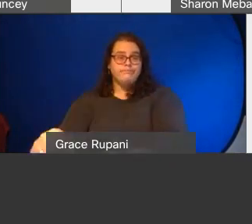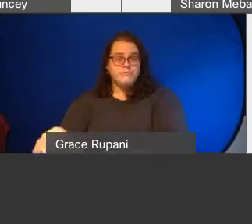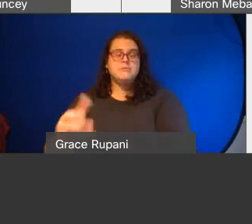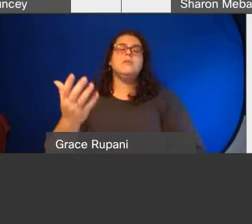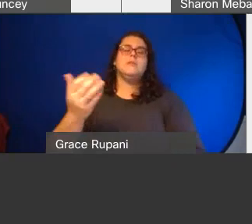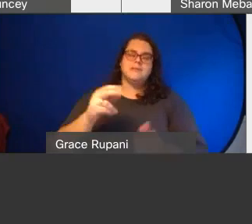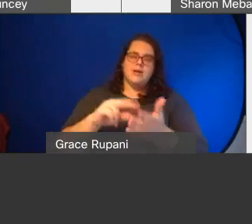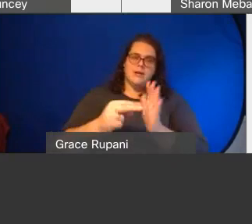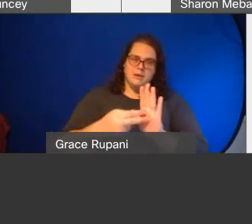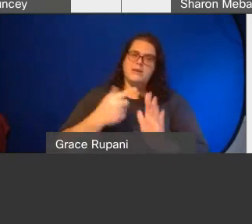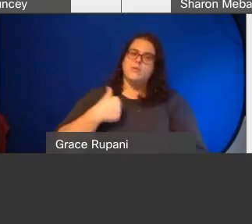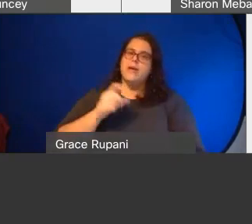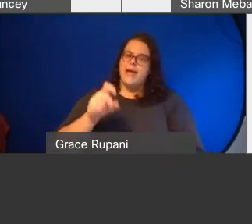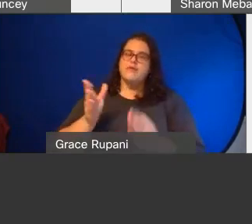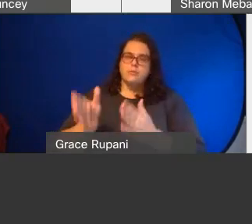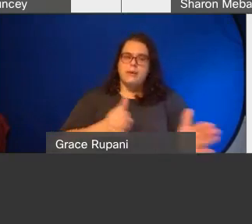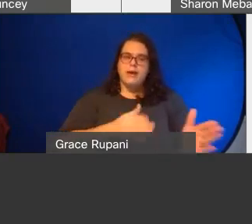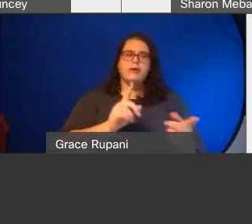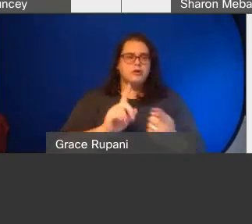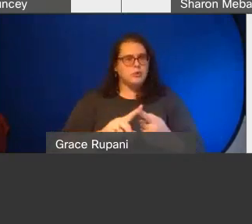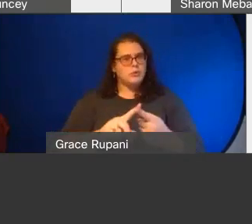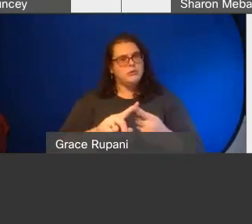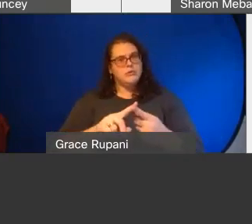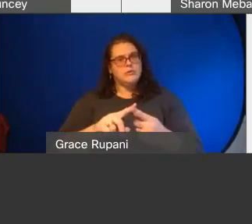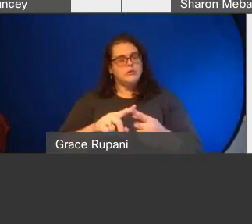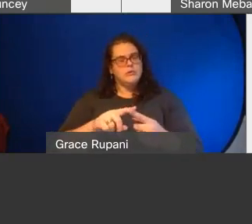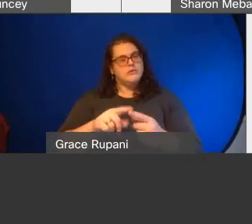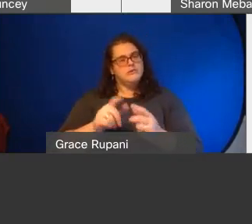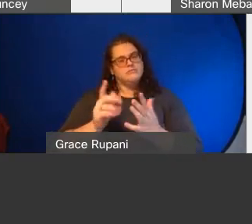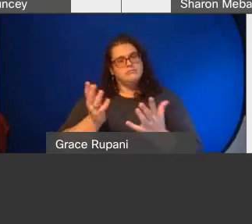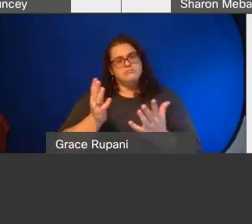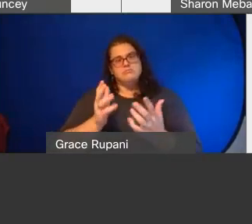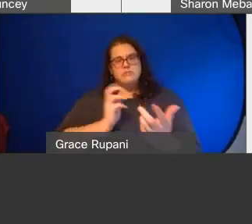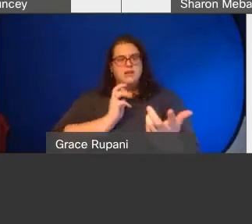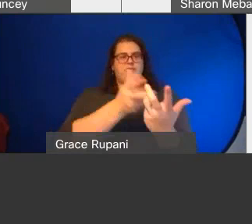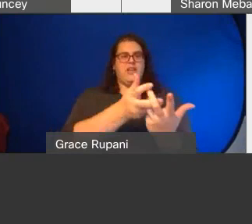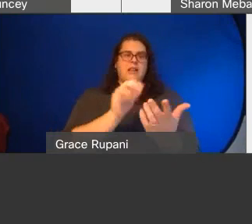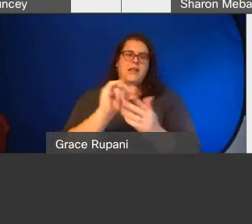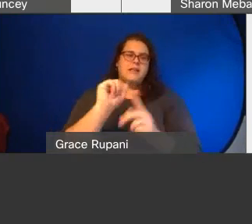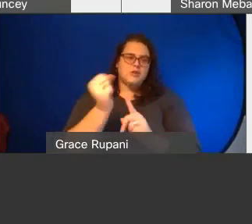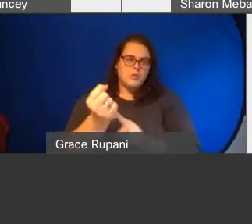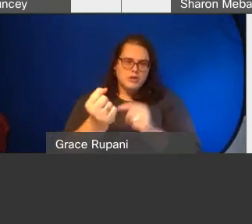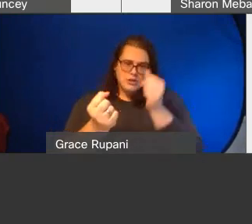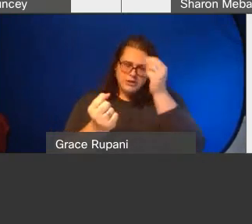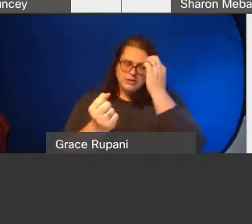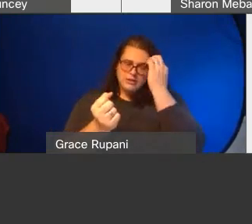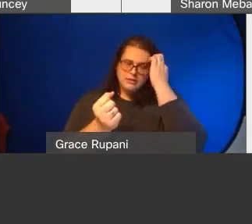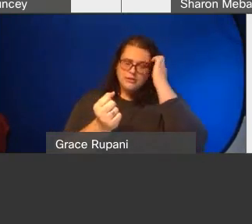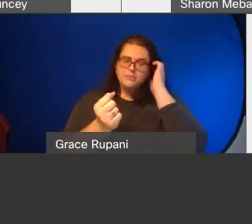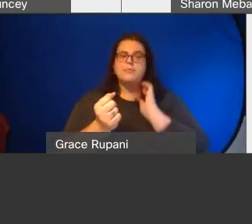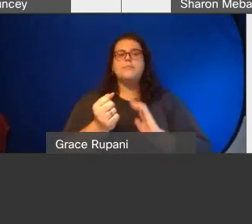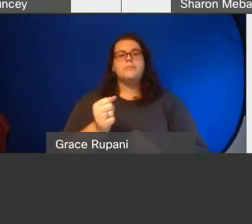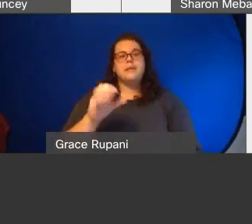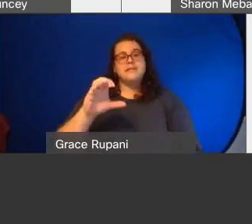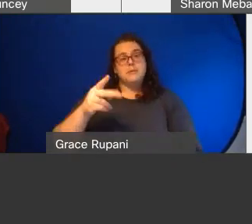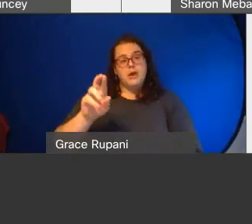of accommodate these kind of virtual opportunities. When it comes to things like CPR and first aid, we are trying to examine what is available in the public for